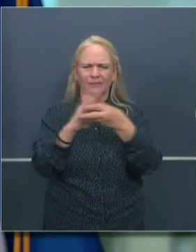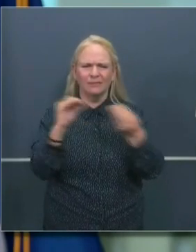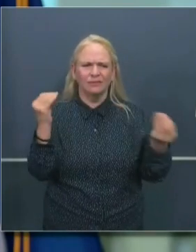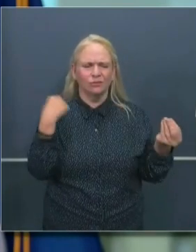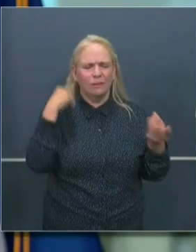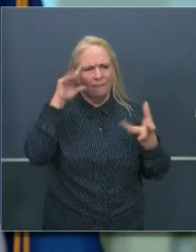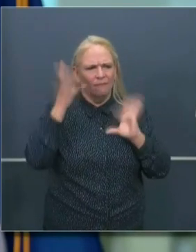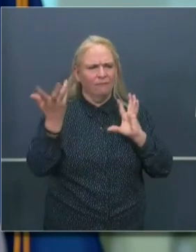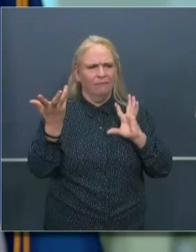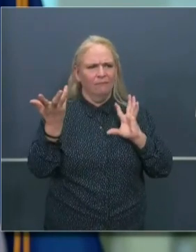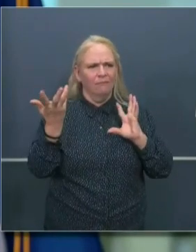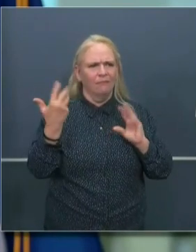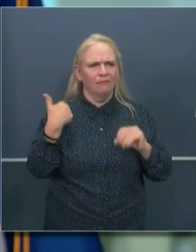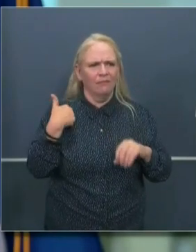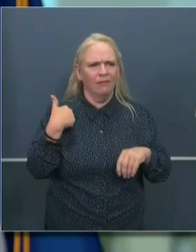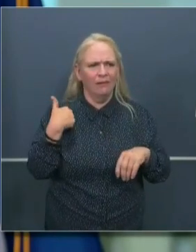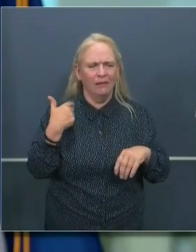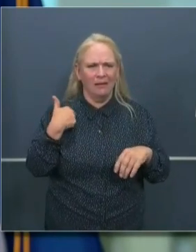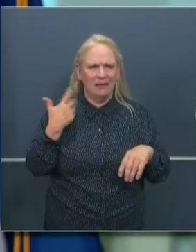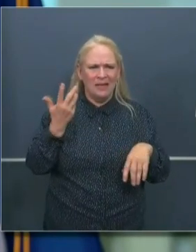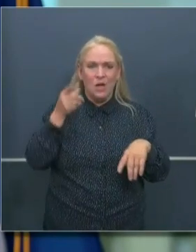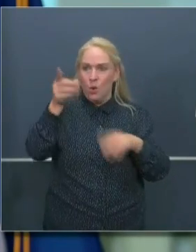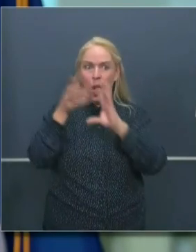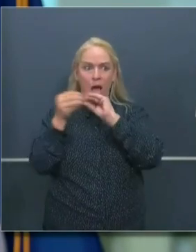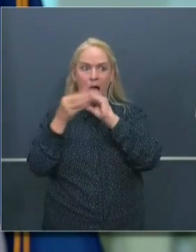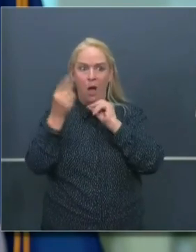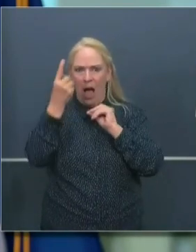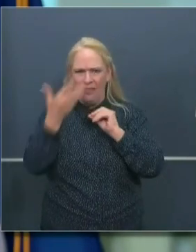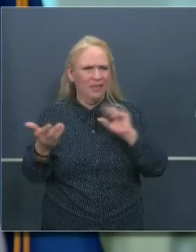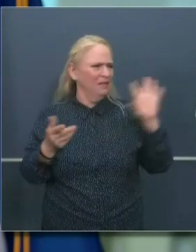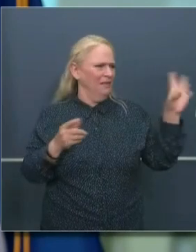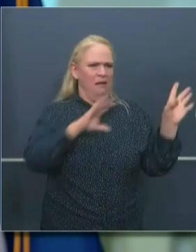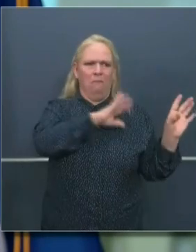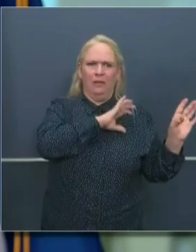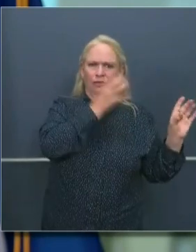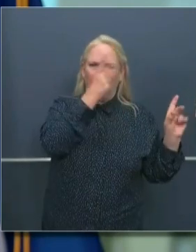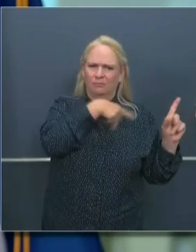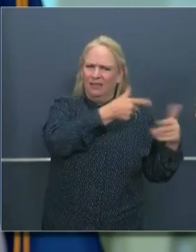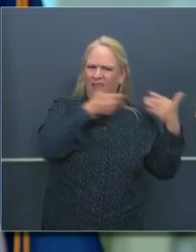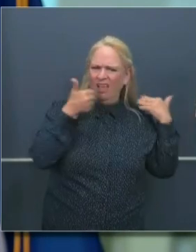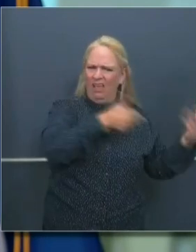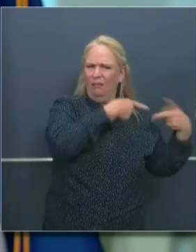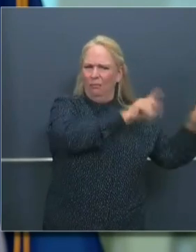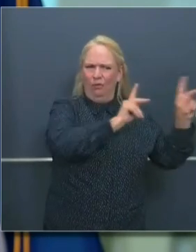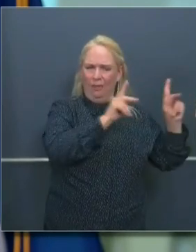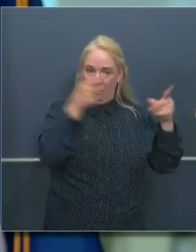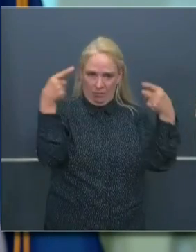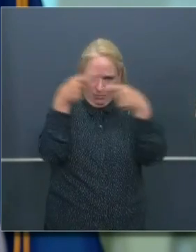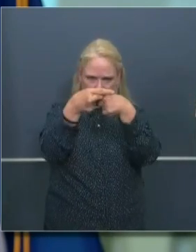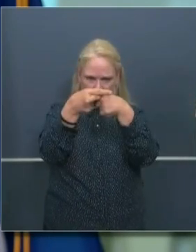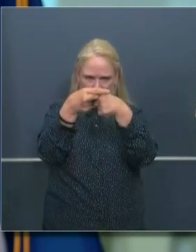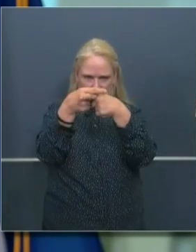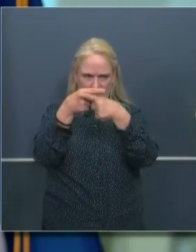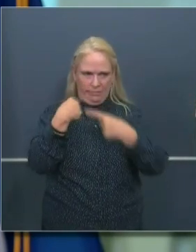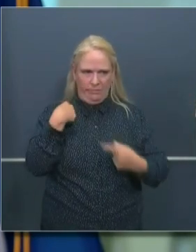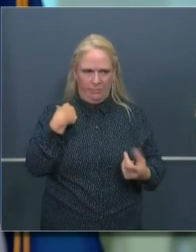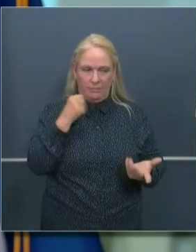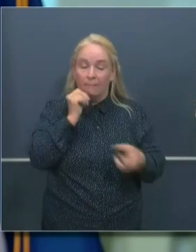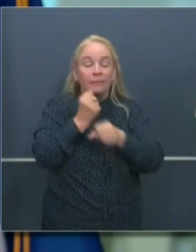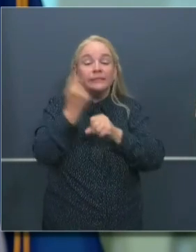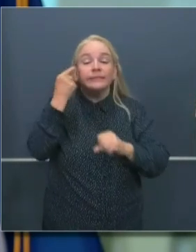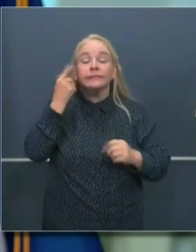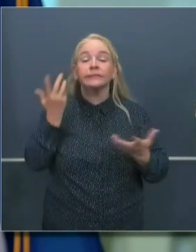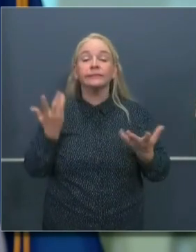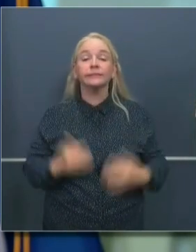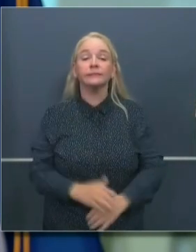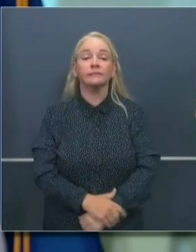perceive as mixed messaging here. Yeah, I don't have the benefit of the details of the permits that they are looking at.